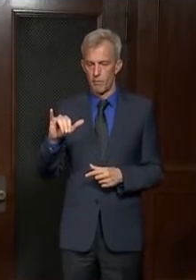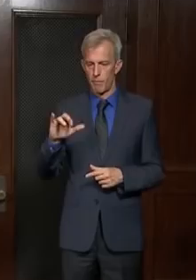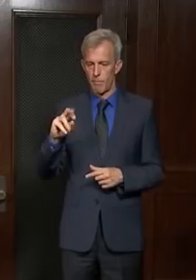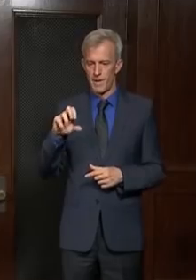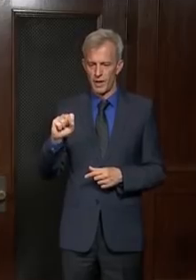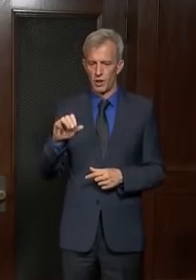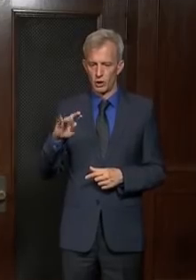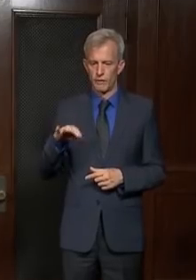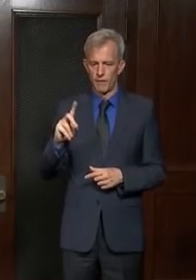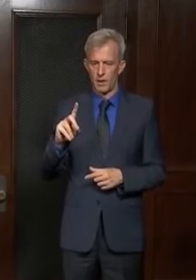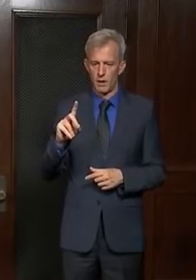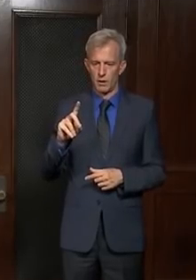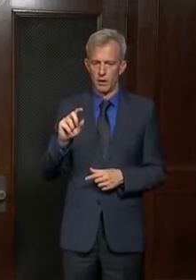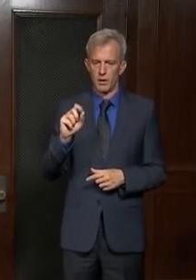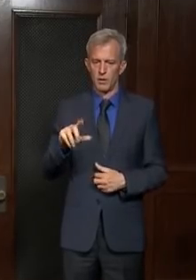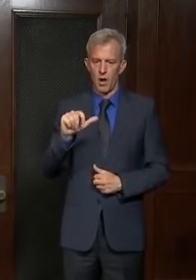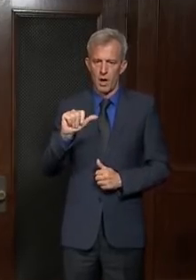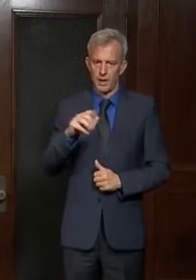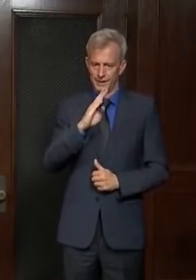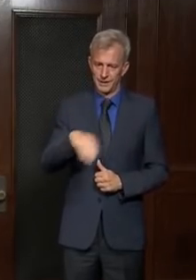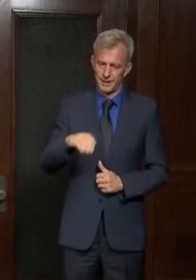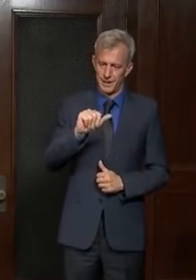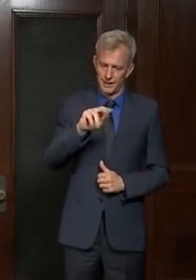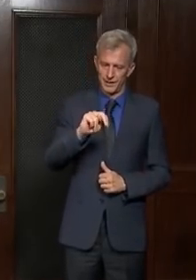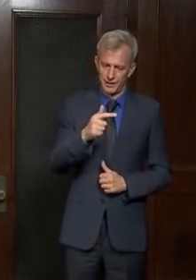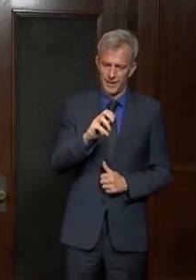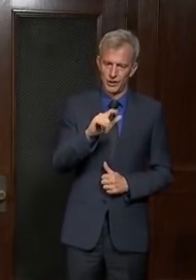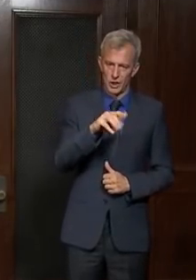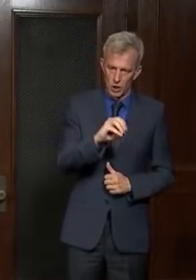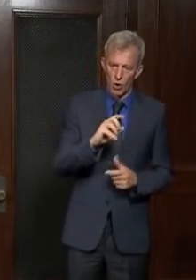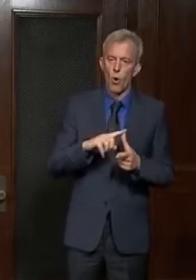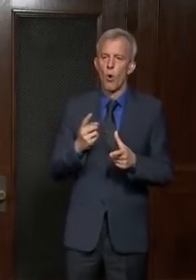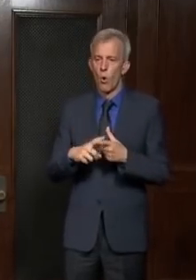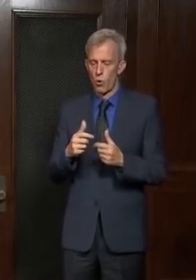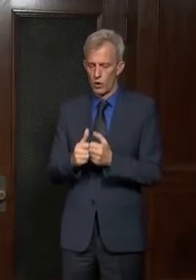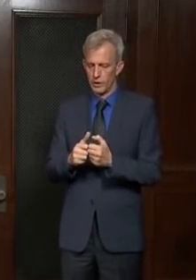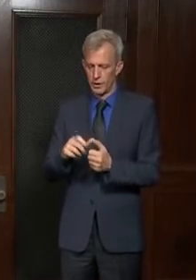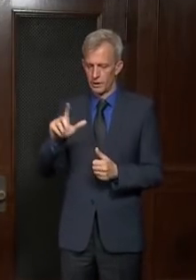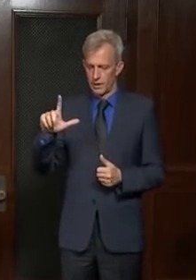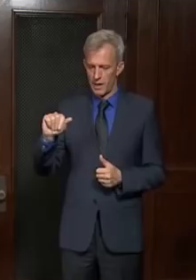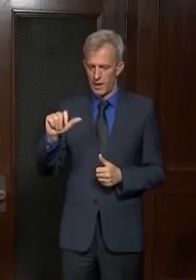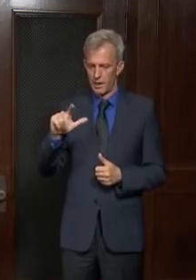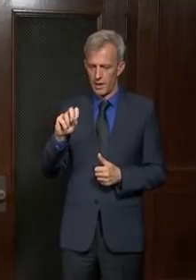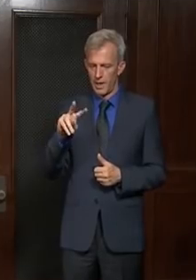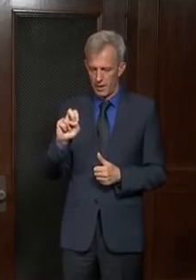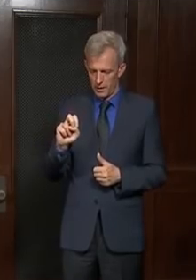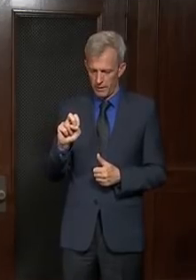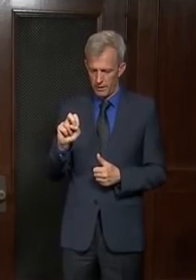mayorsfundla.org/Angelino or text LA Love to